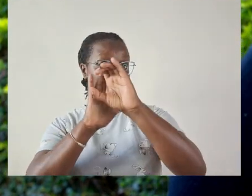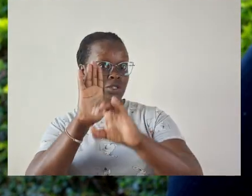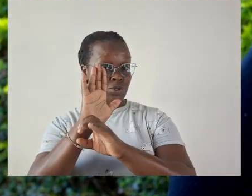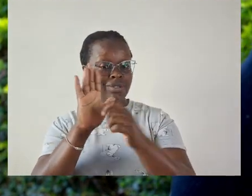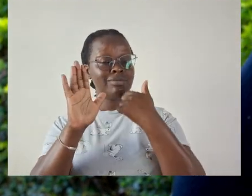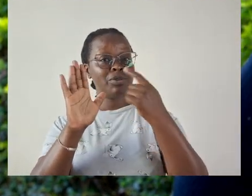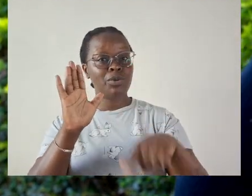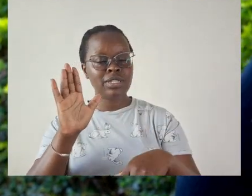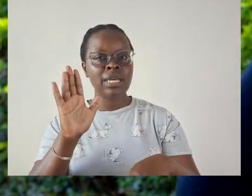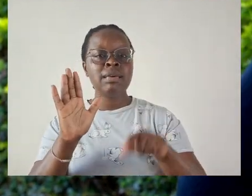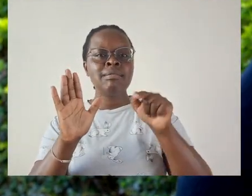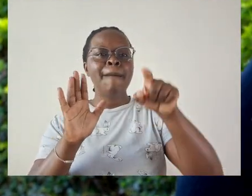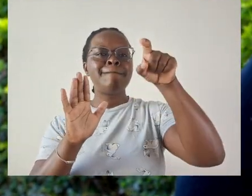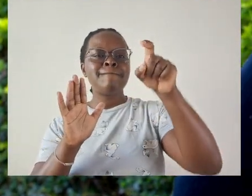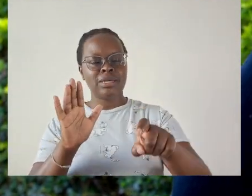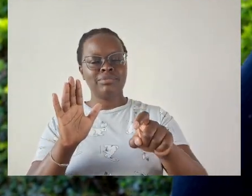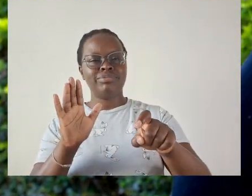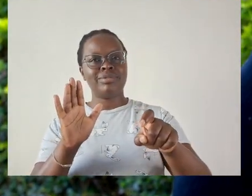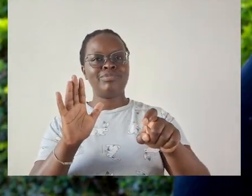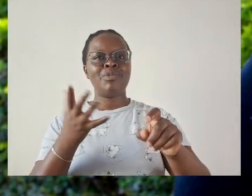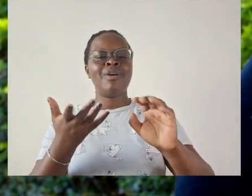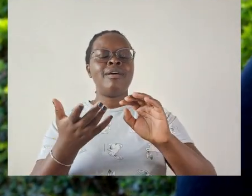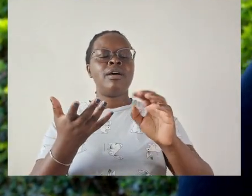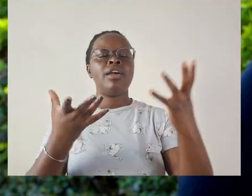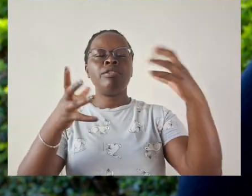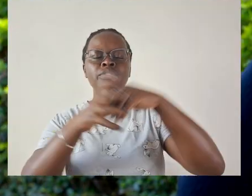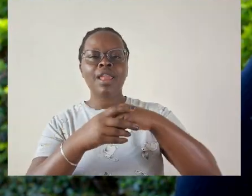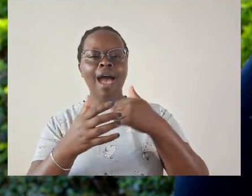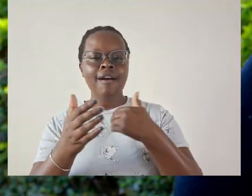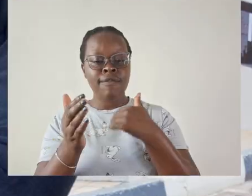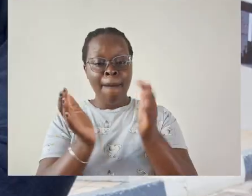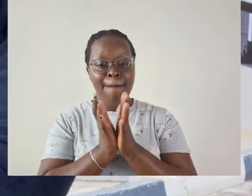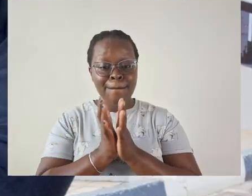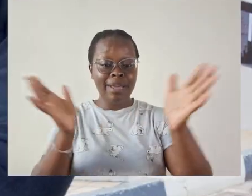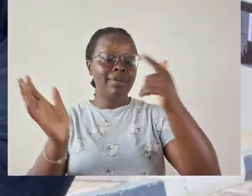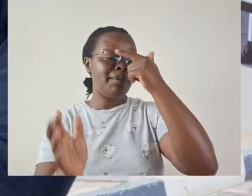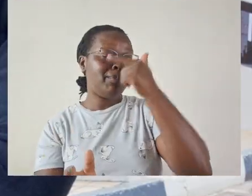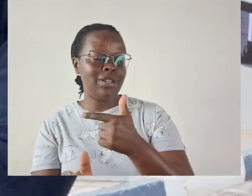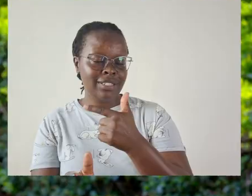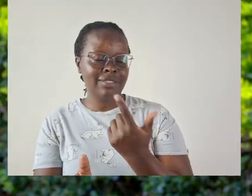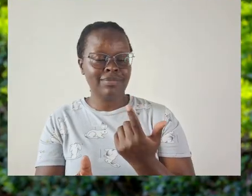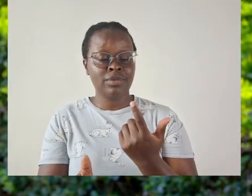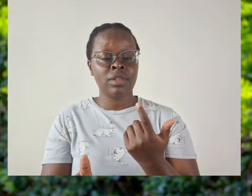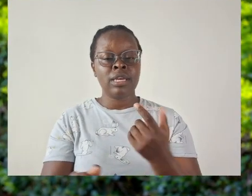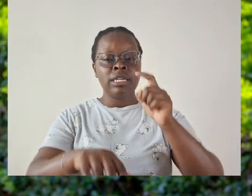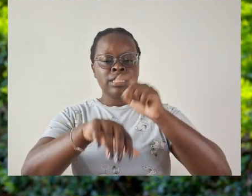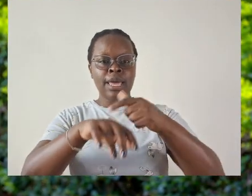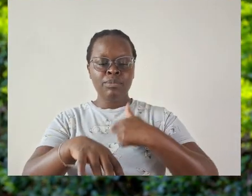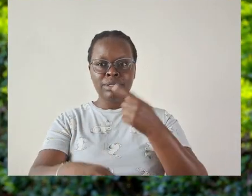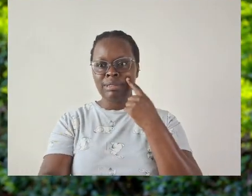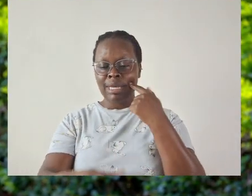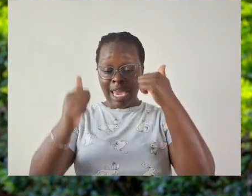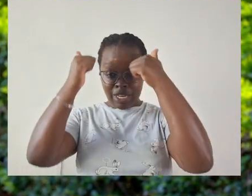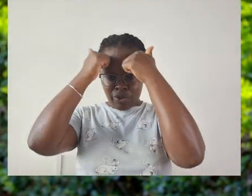constitution, it is actually mandatory for you to develop a public policy. When we look at the education